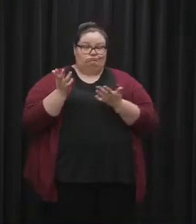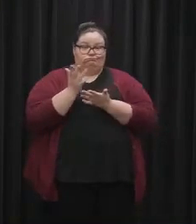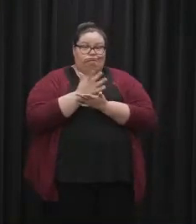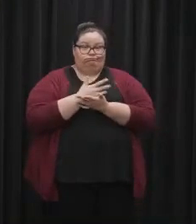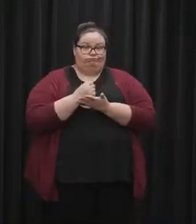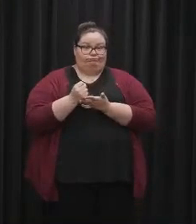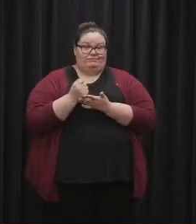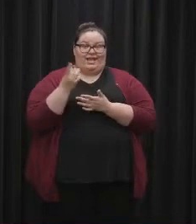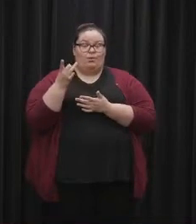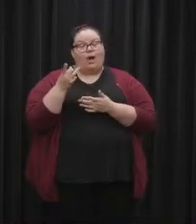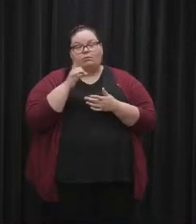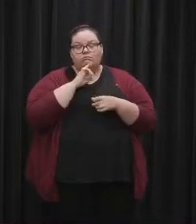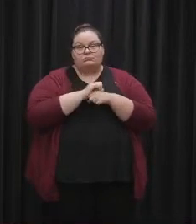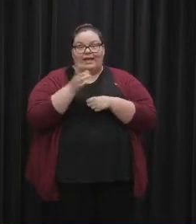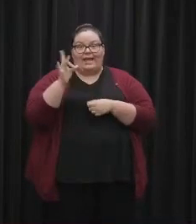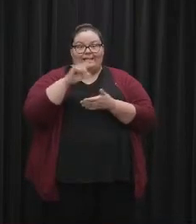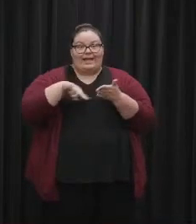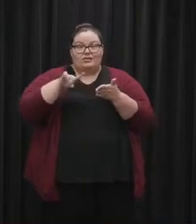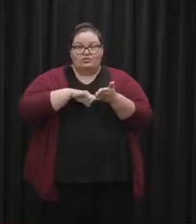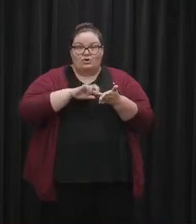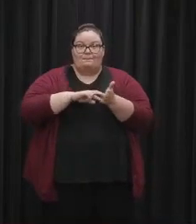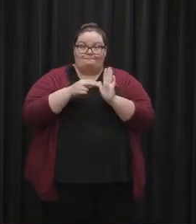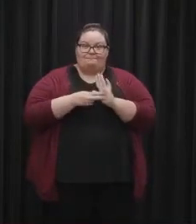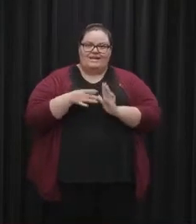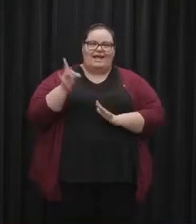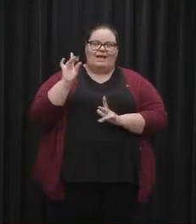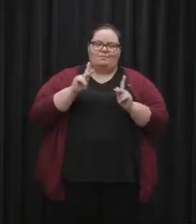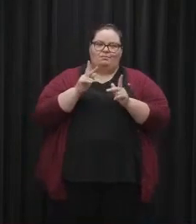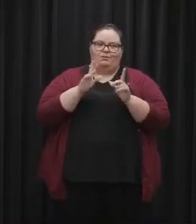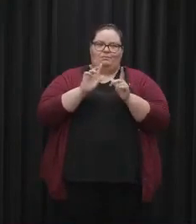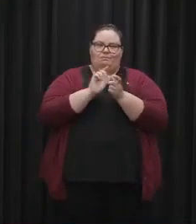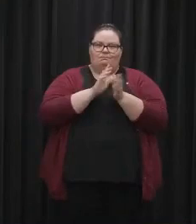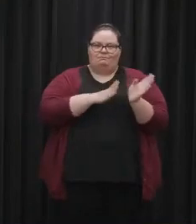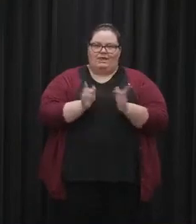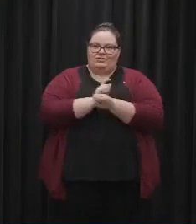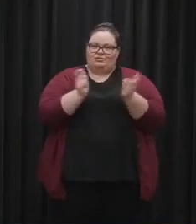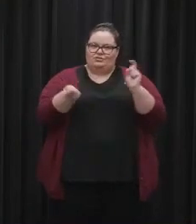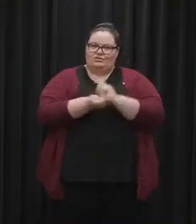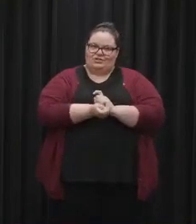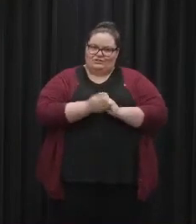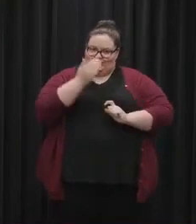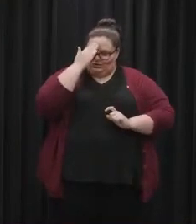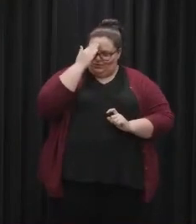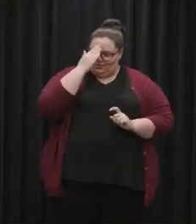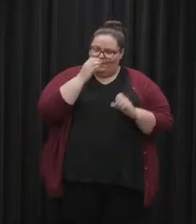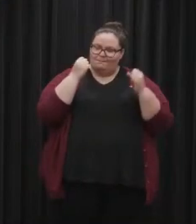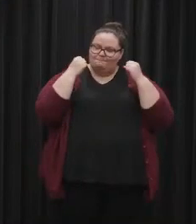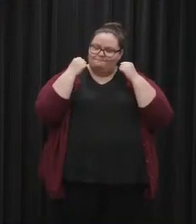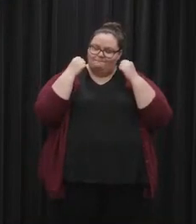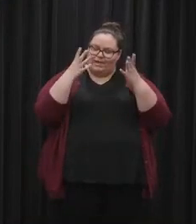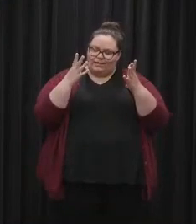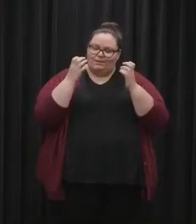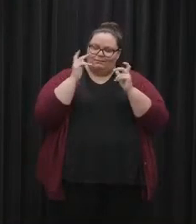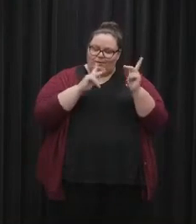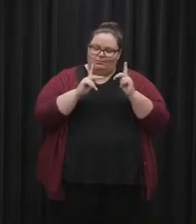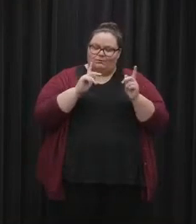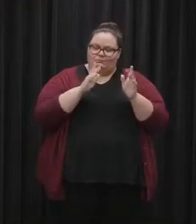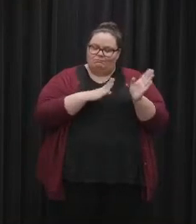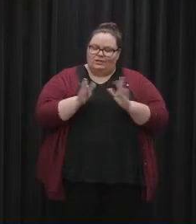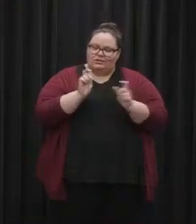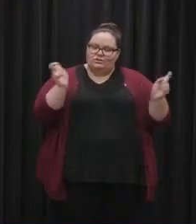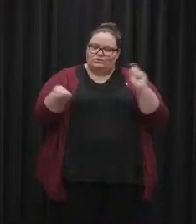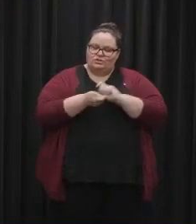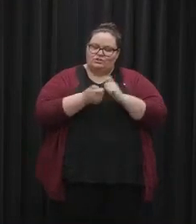from had 8 cancellations. And so at least 8 people changed their plans that I'm aware of, but I know there are many, many more. So thank you